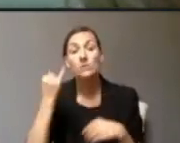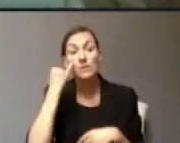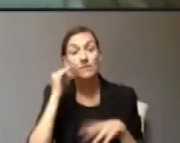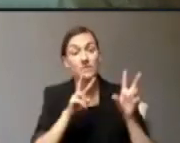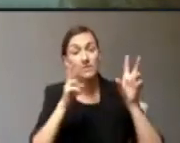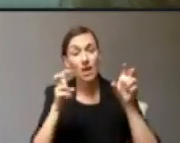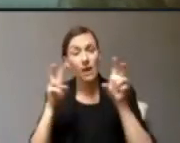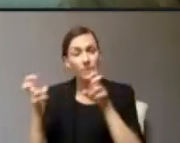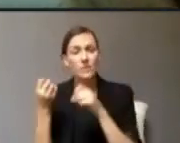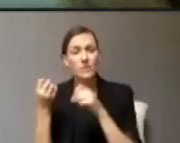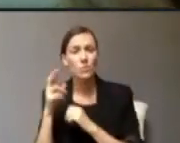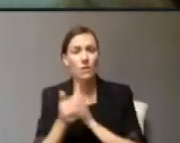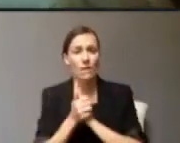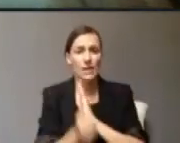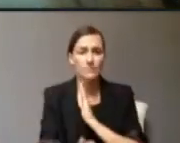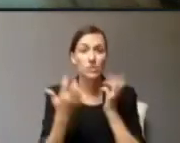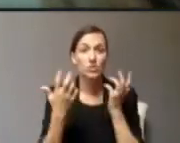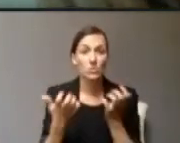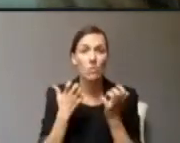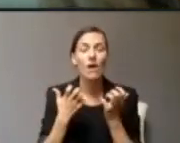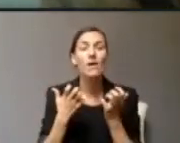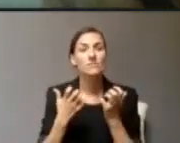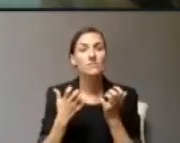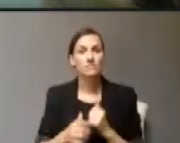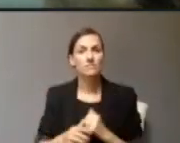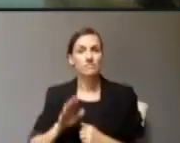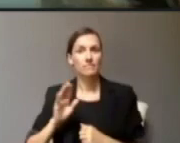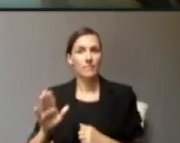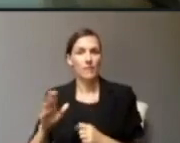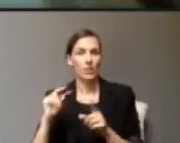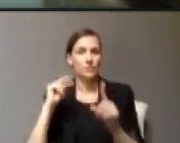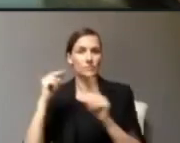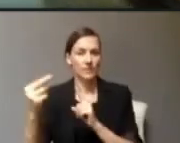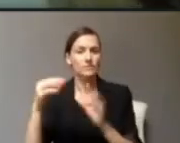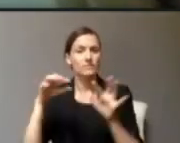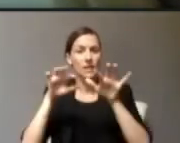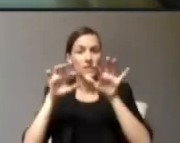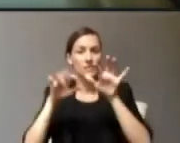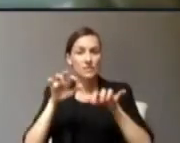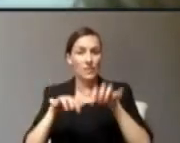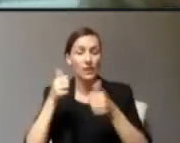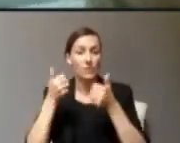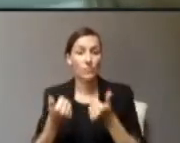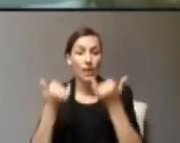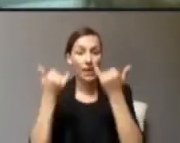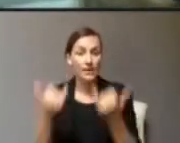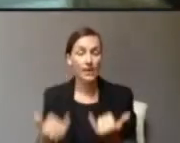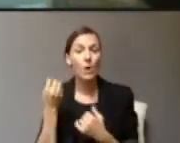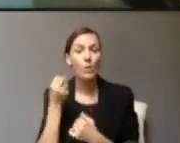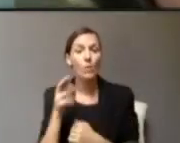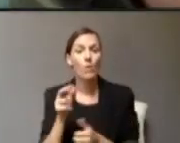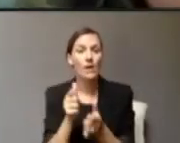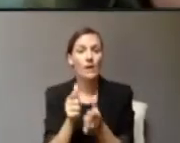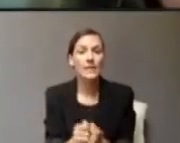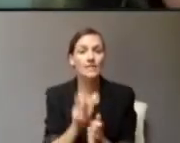you want to hear from, please put it in the chat right now or text us at